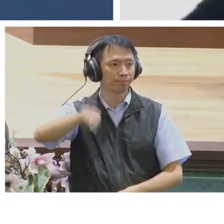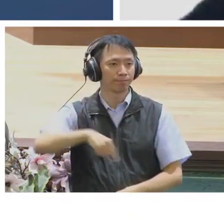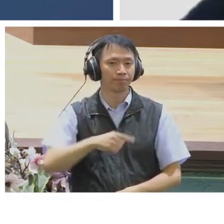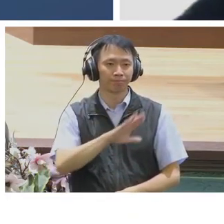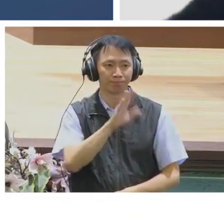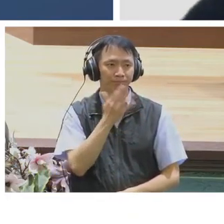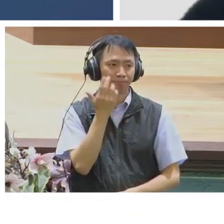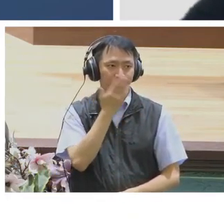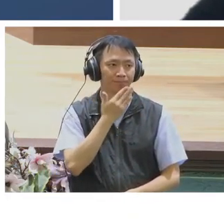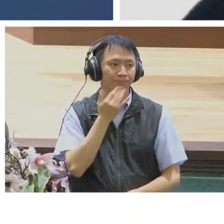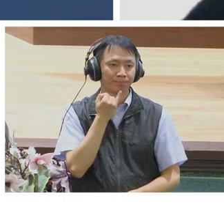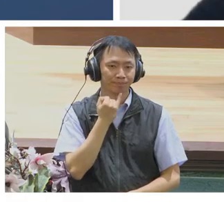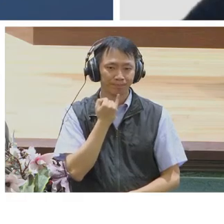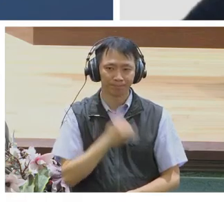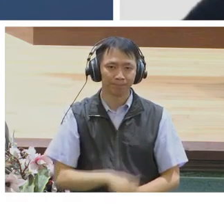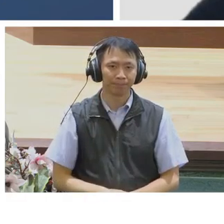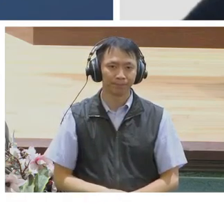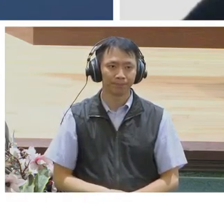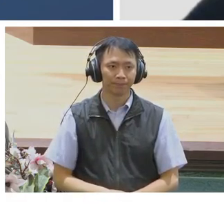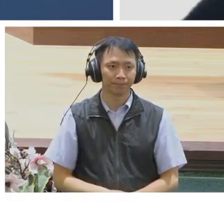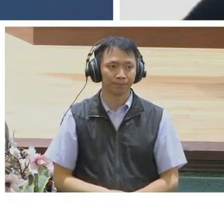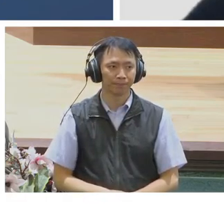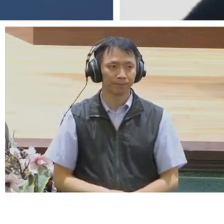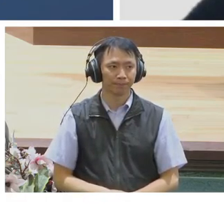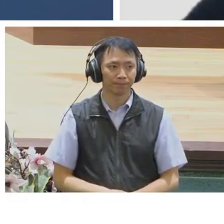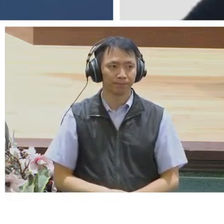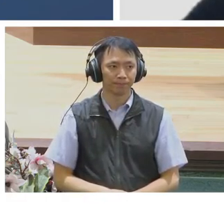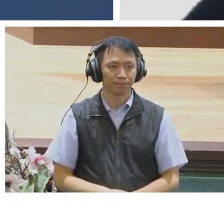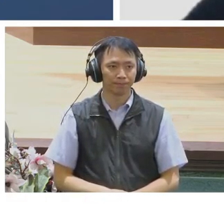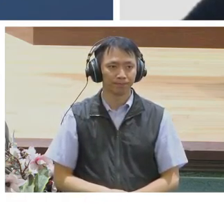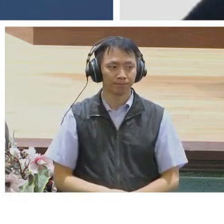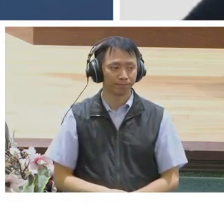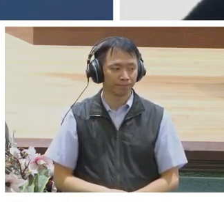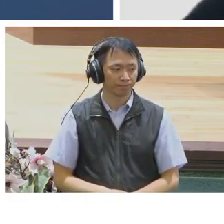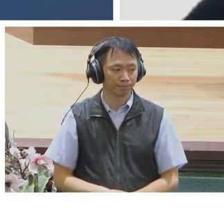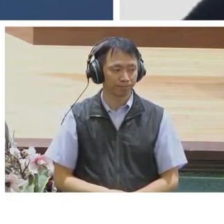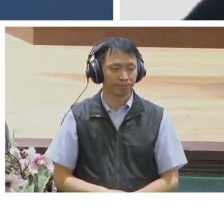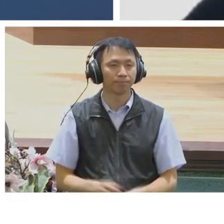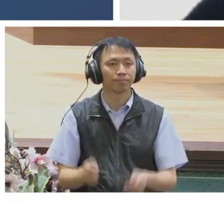Thank you so much. And do come and join us at the UN conference. Thank you.